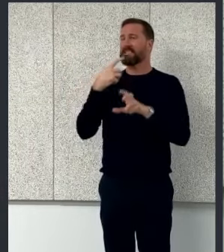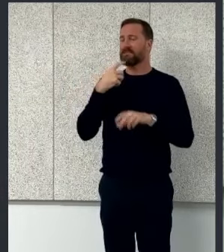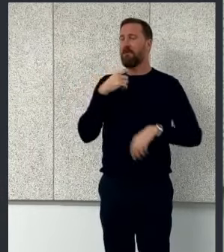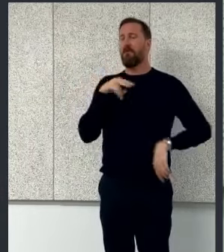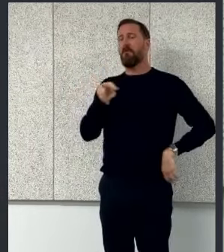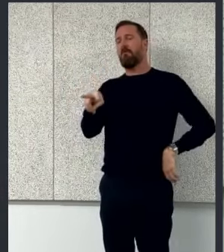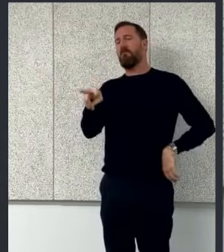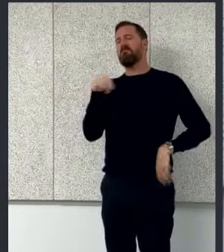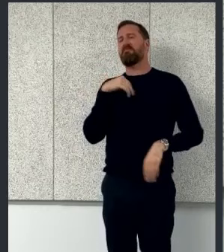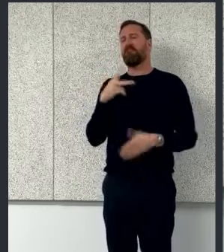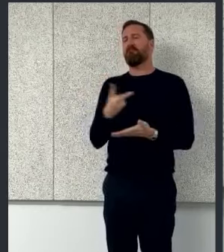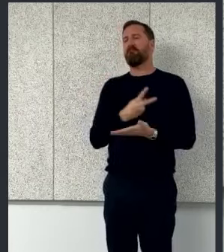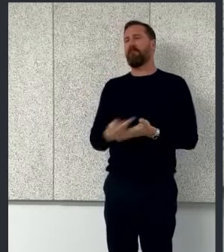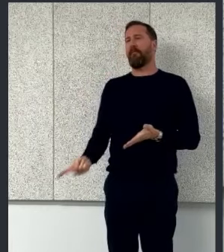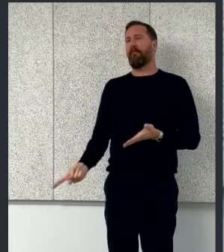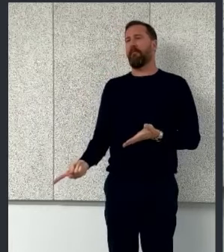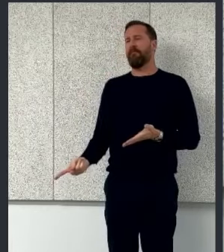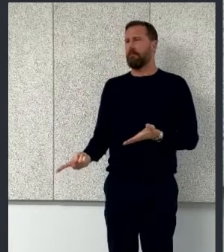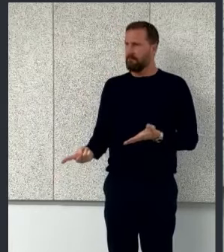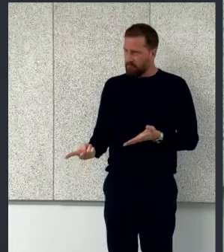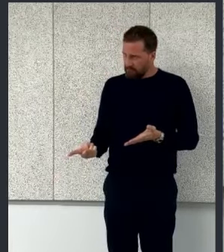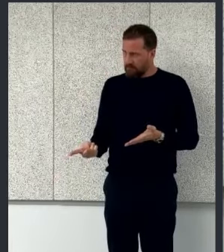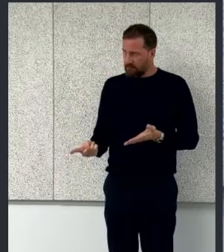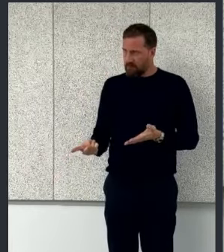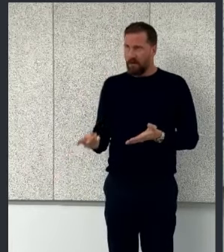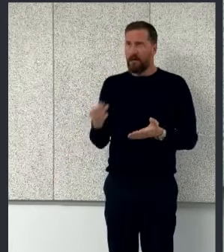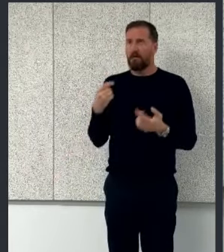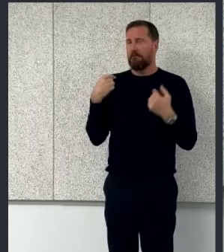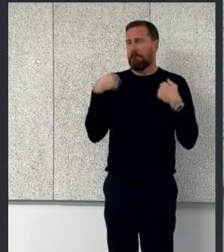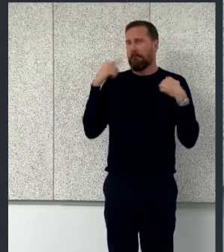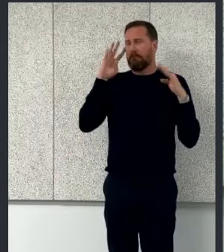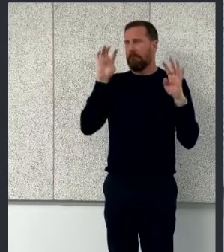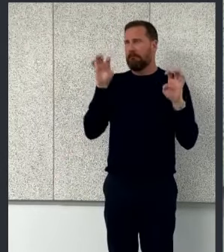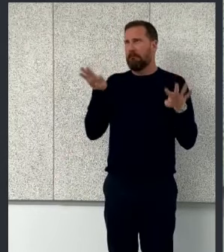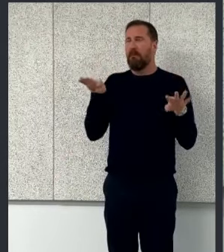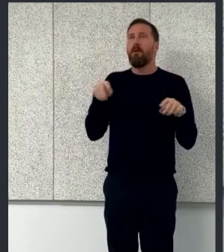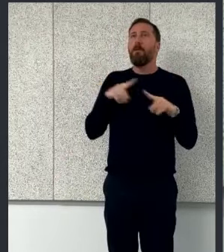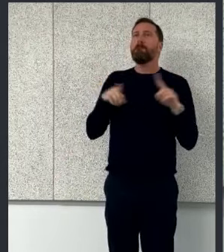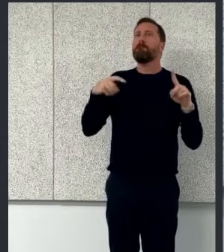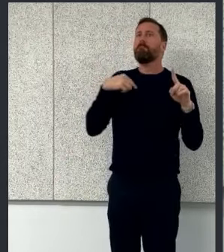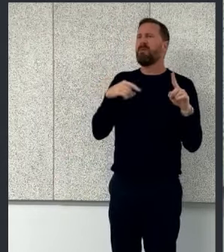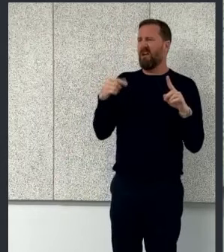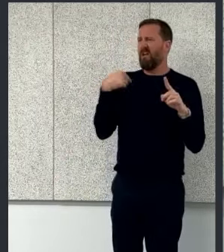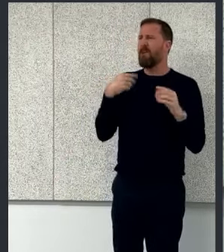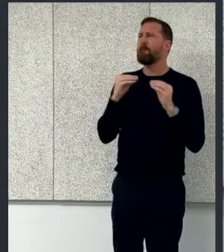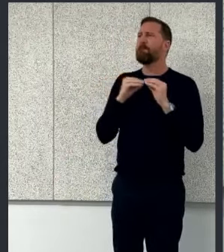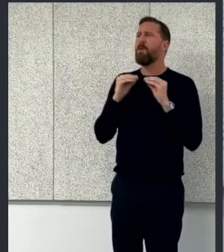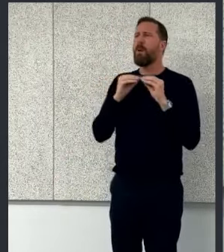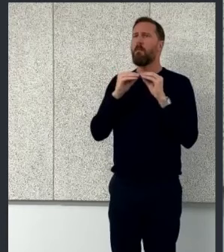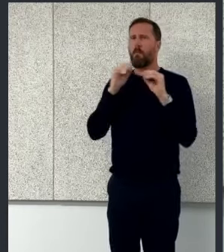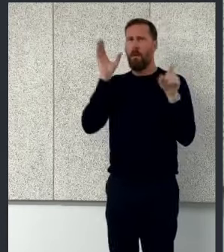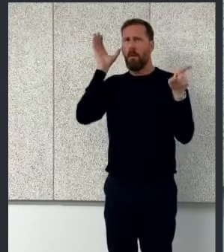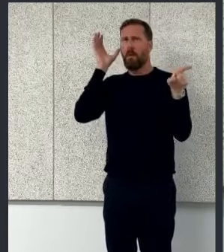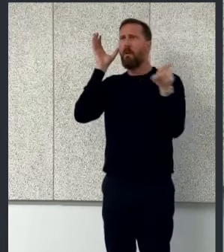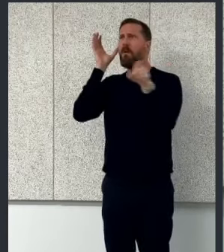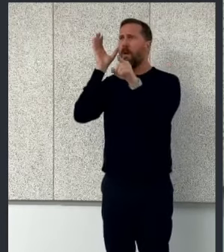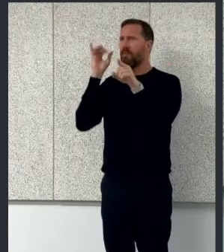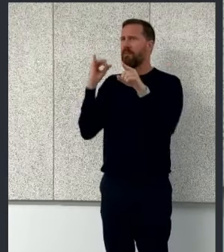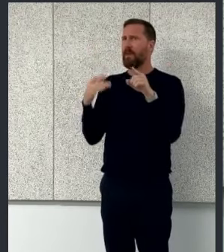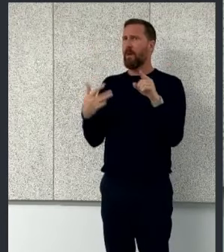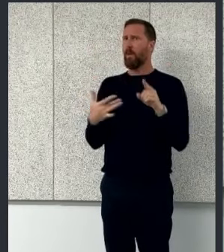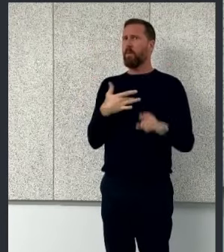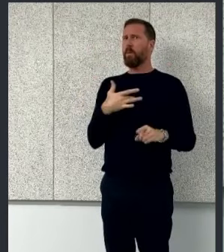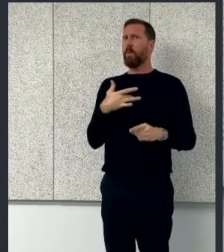idea. Mm-hmm. But that is, increasingly, I'm having those conversations, and so that's a very worrying trend.